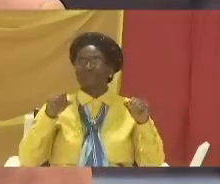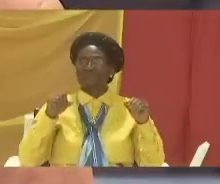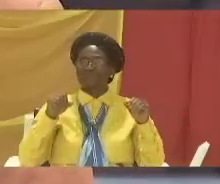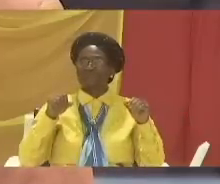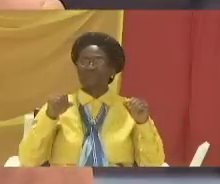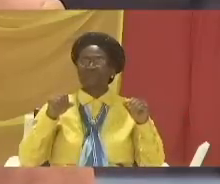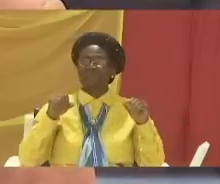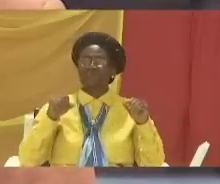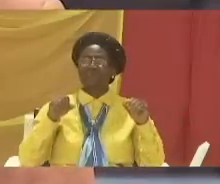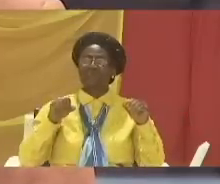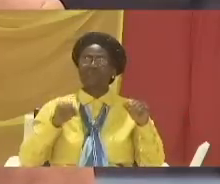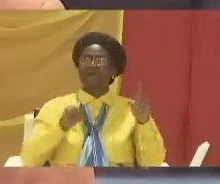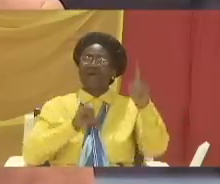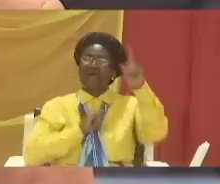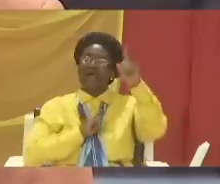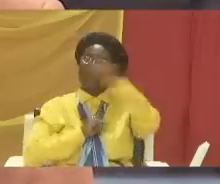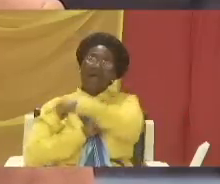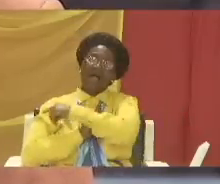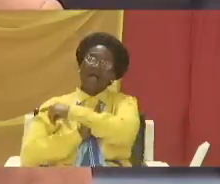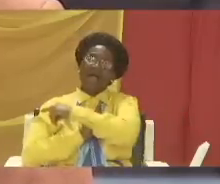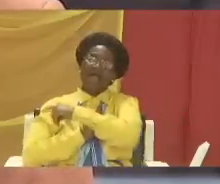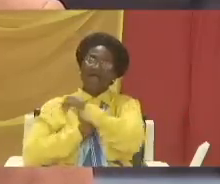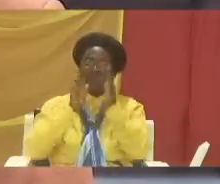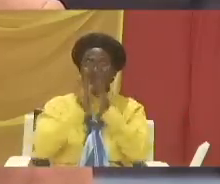I pray for someone tonight,